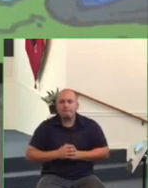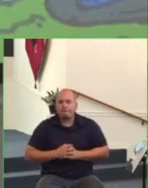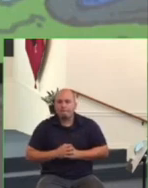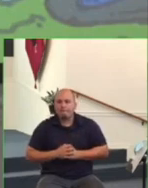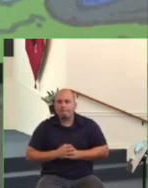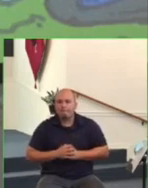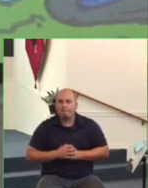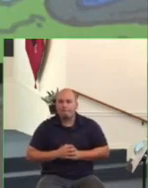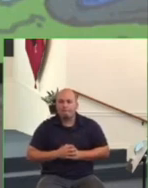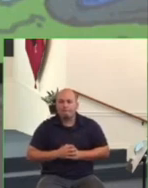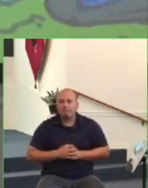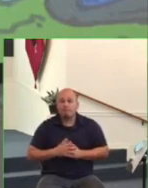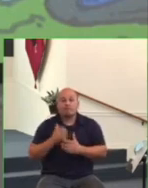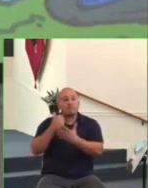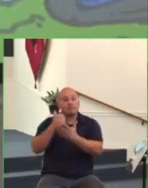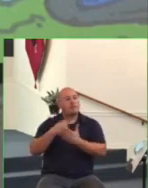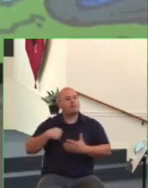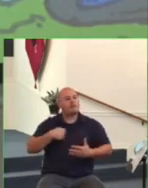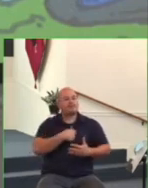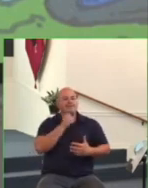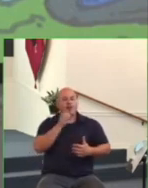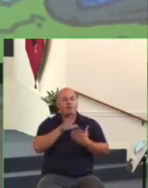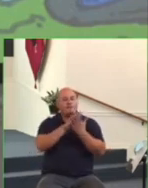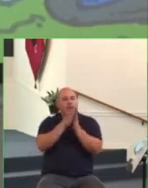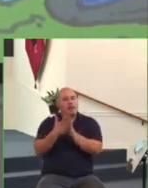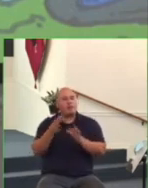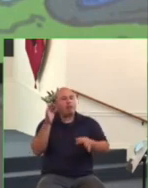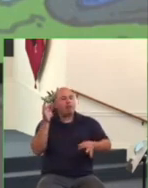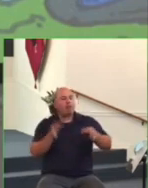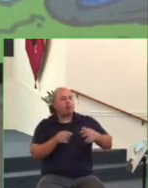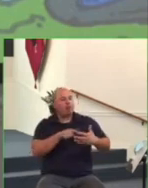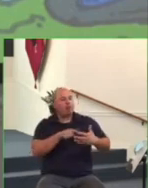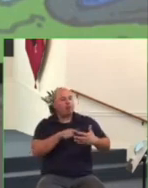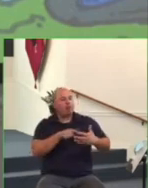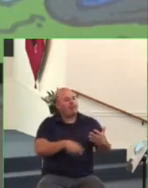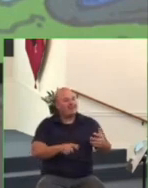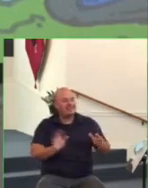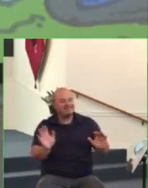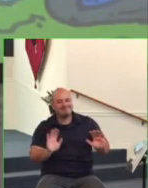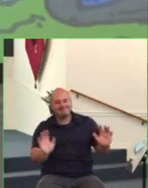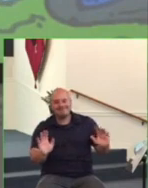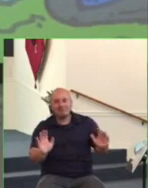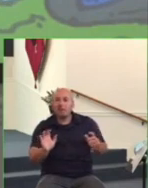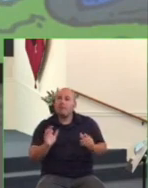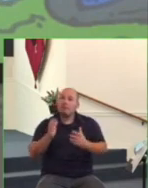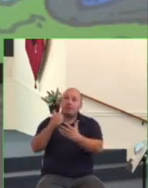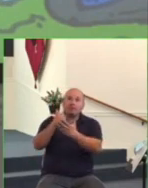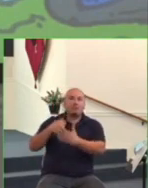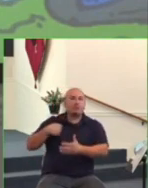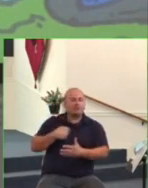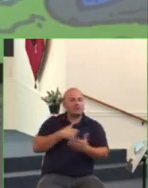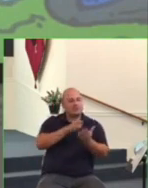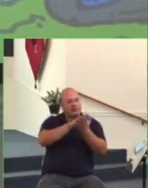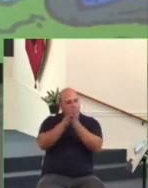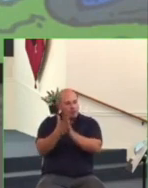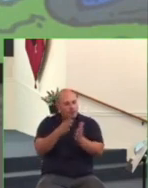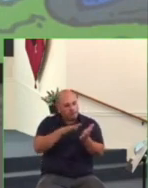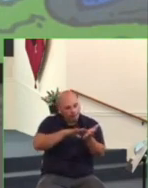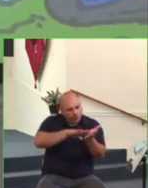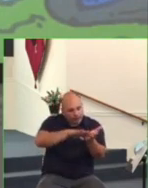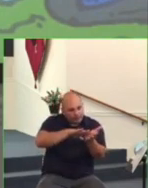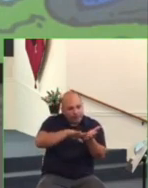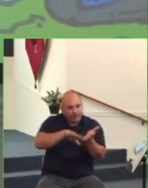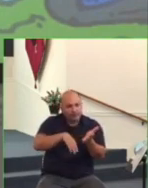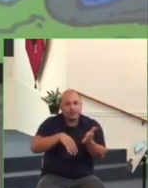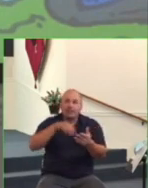but help us, Lord, to be forgiving and gracious as you are to us. Help us to see good and evil for what they are, but help us to also